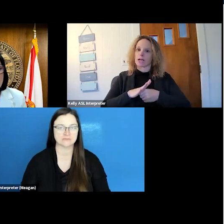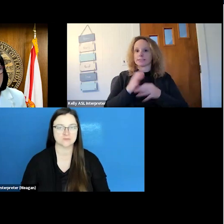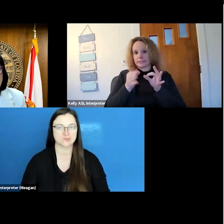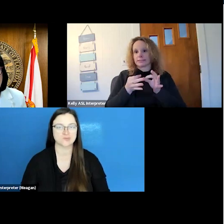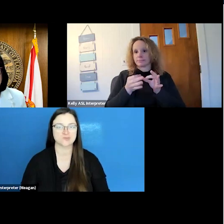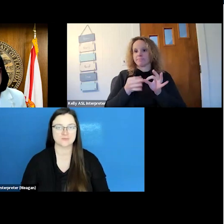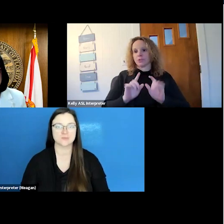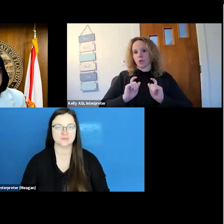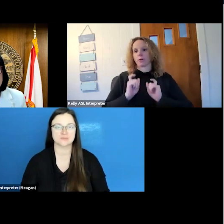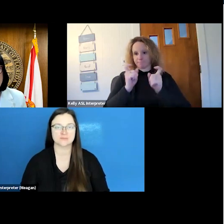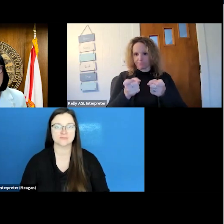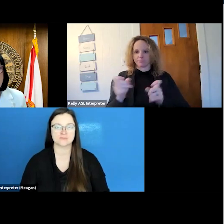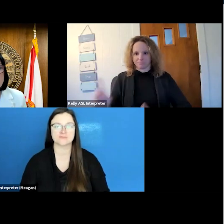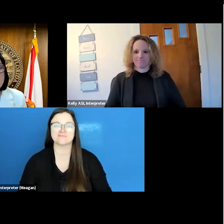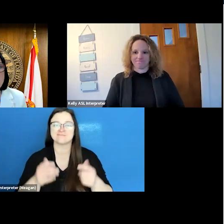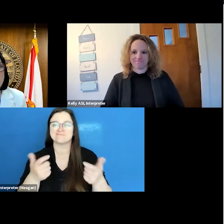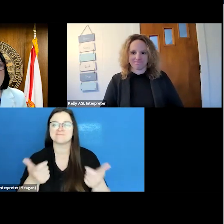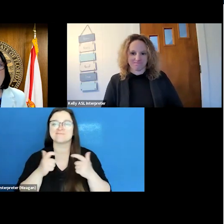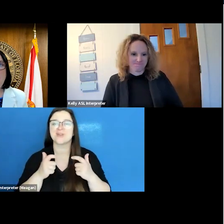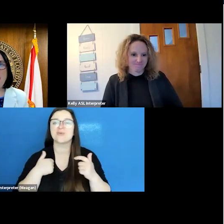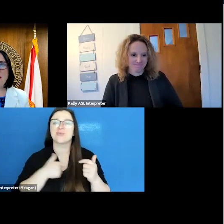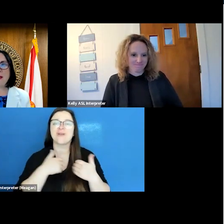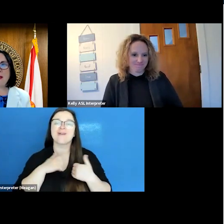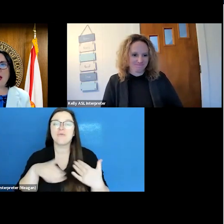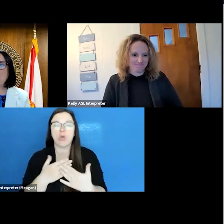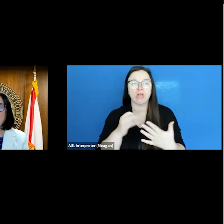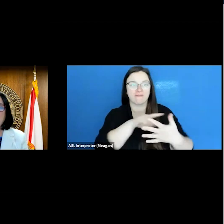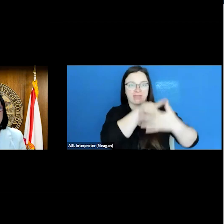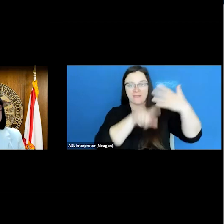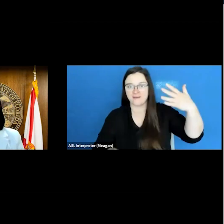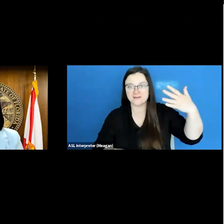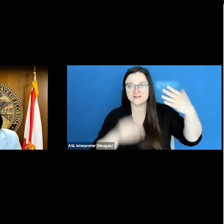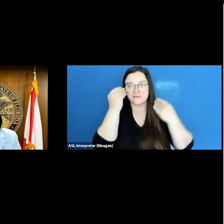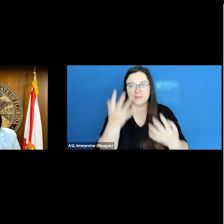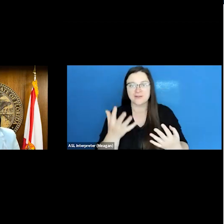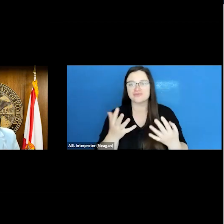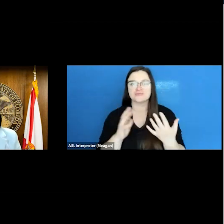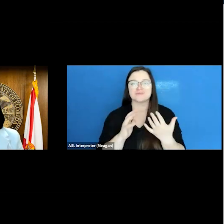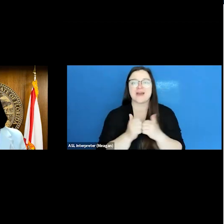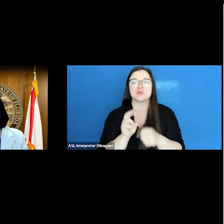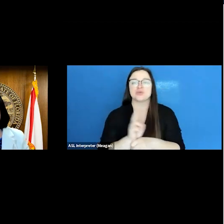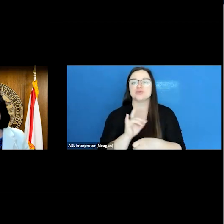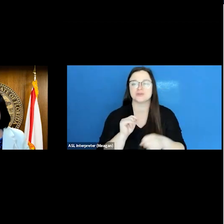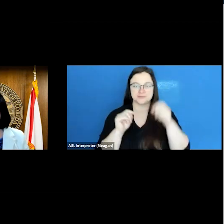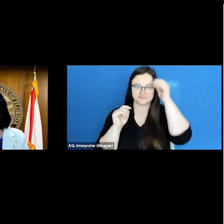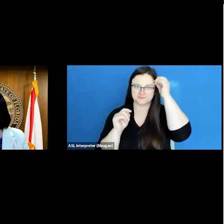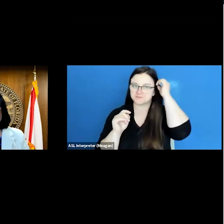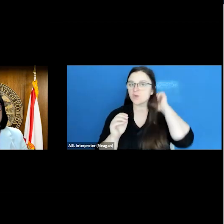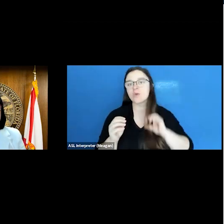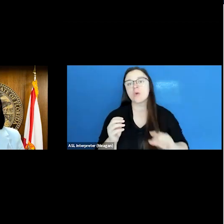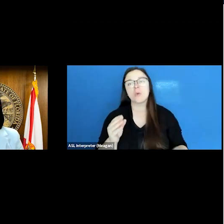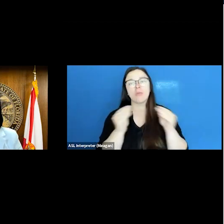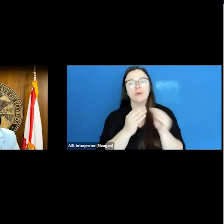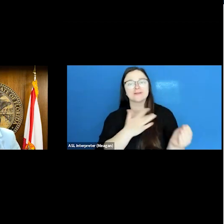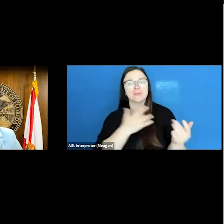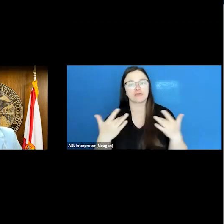So again, we have all this information, and how do we put that into place? Here are some more typical concerns that people have.